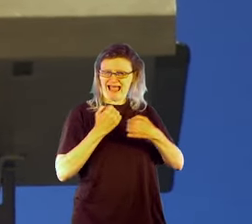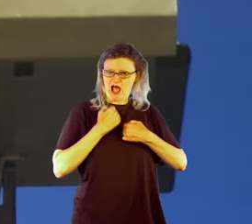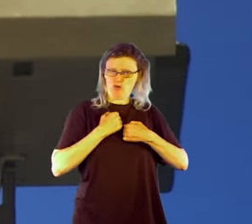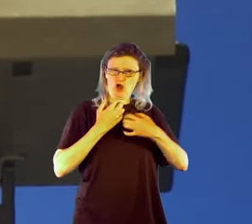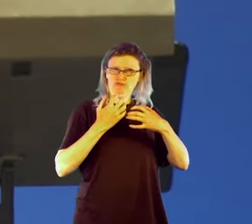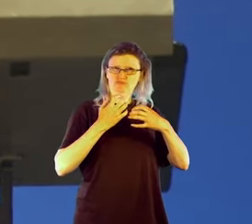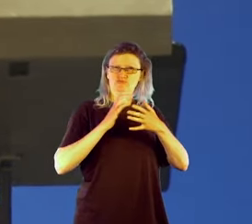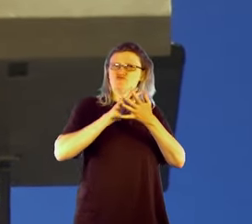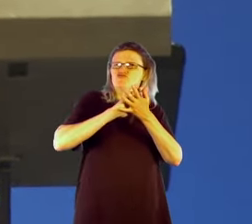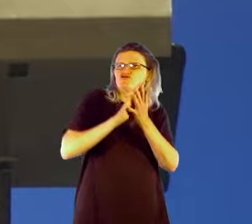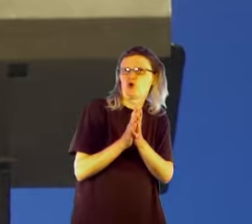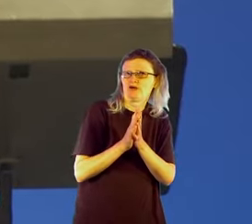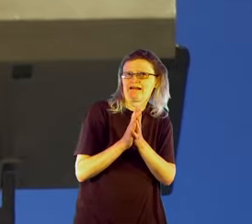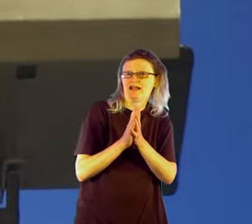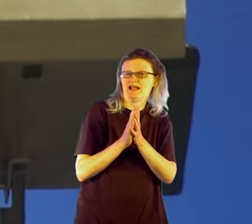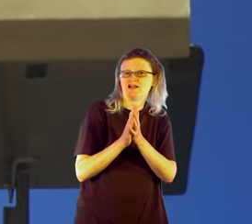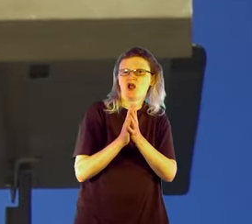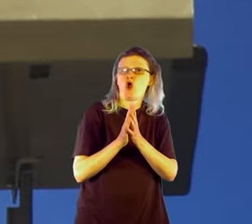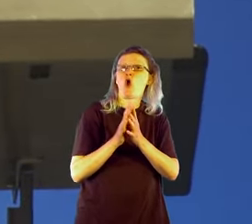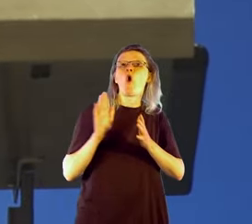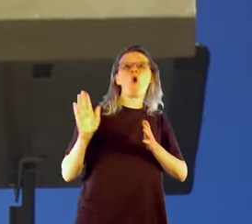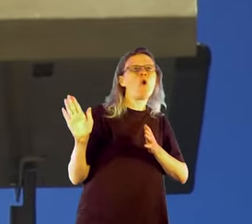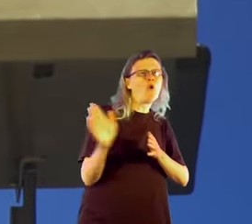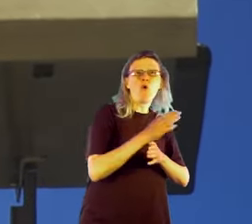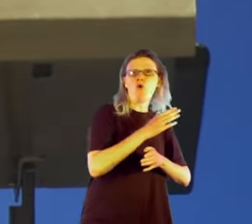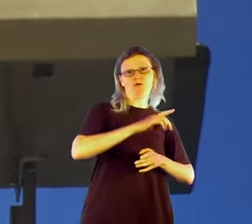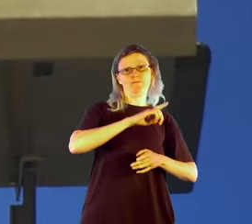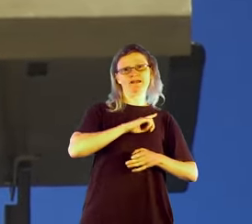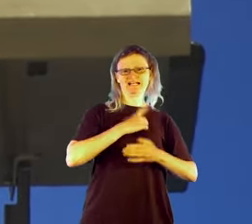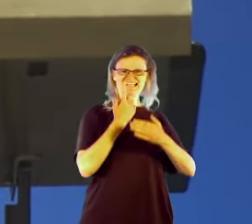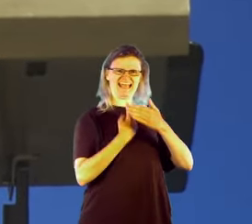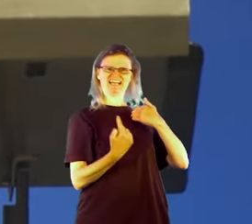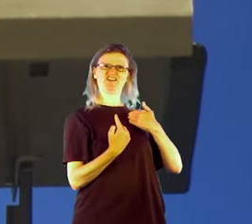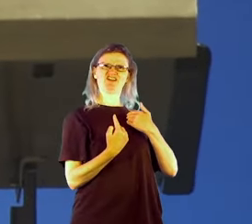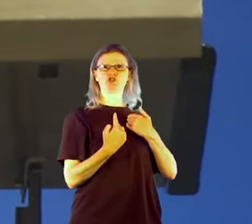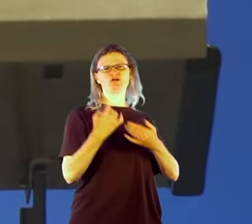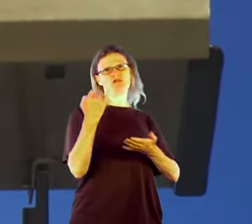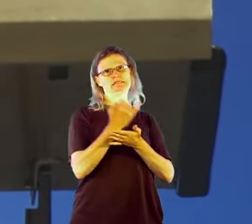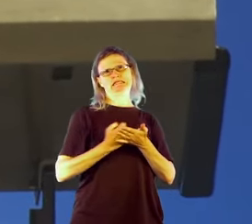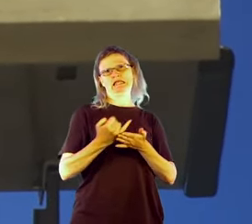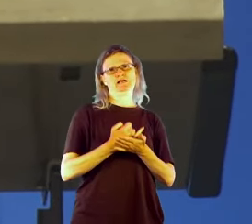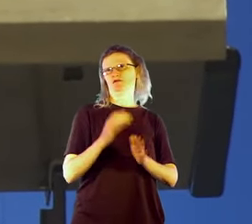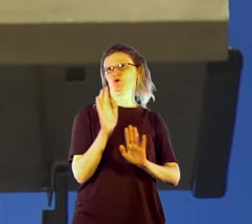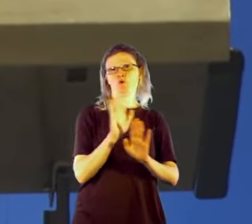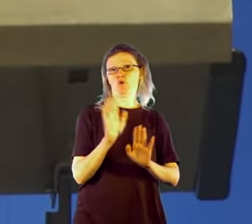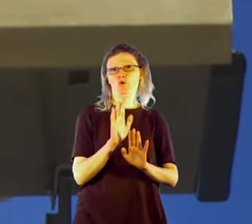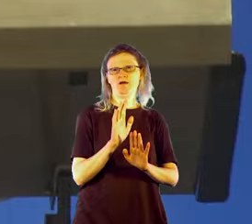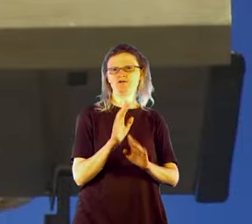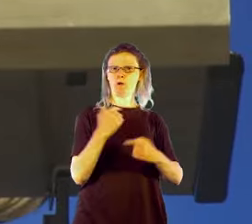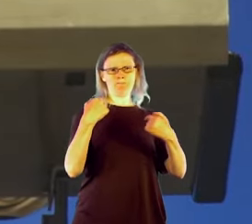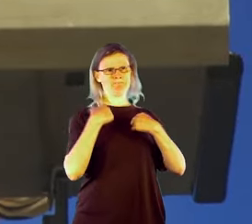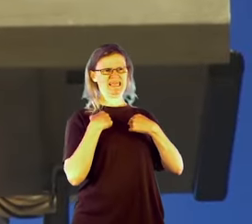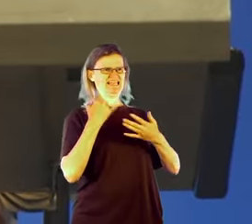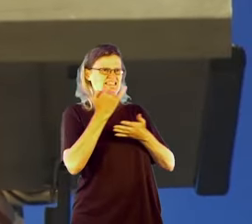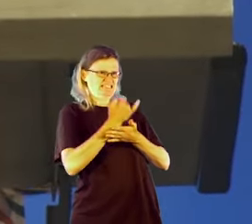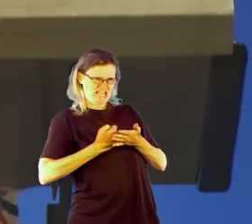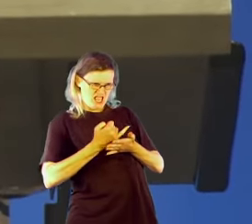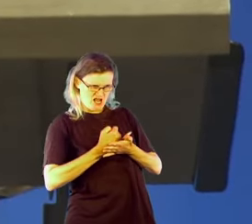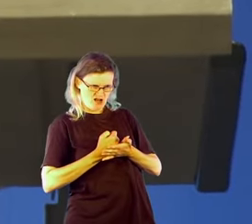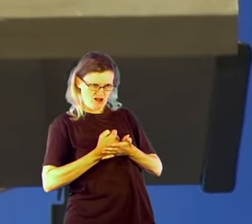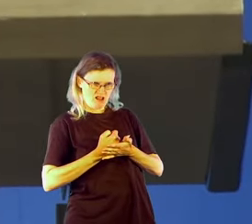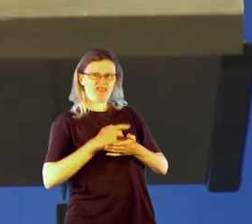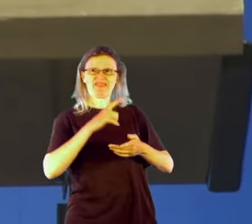brokenness are all as a result of our individual sin. It's not that I sinned